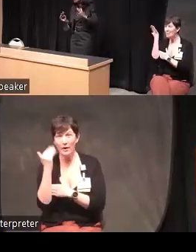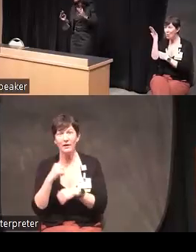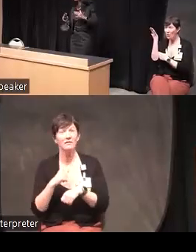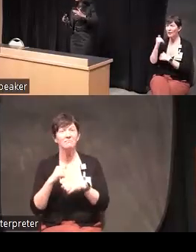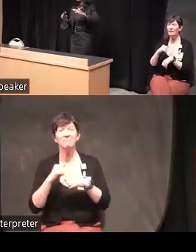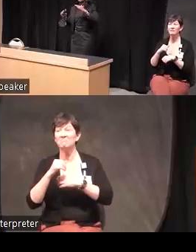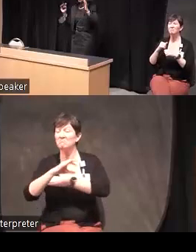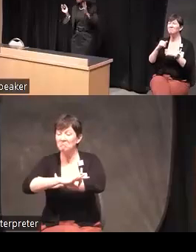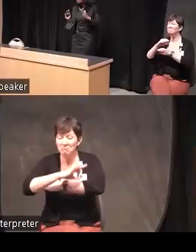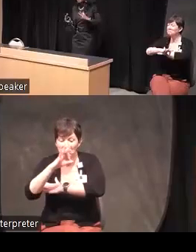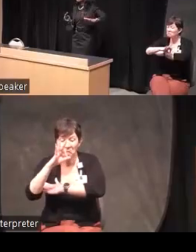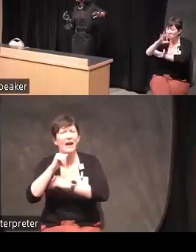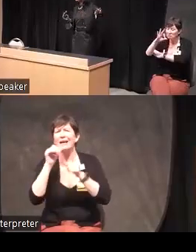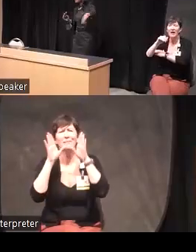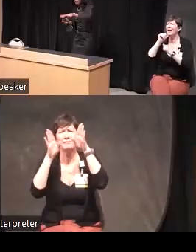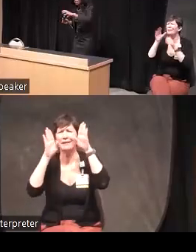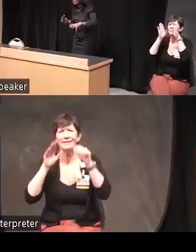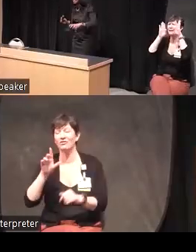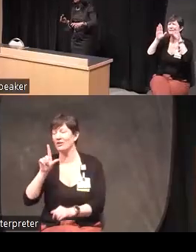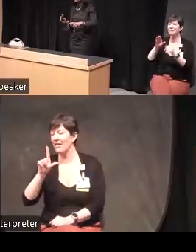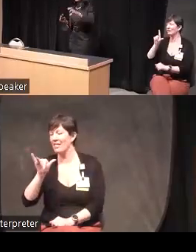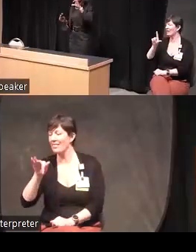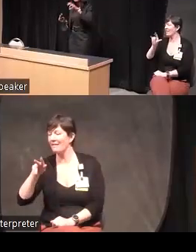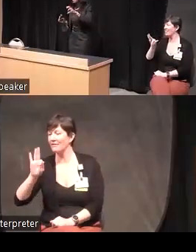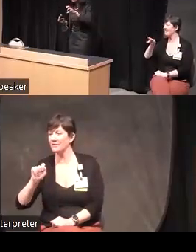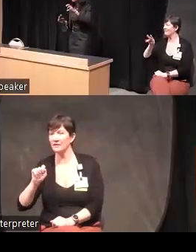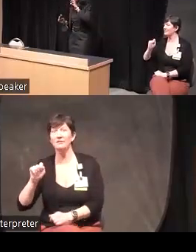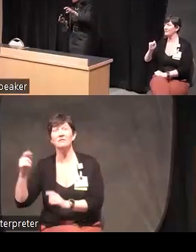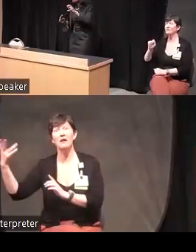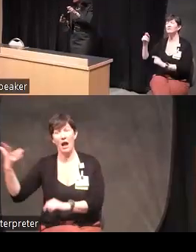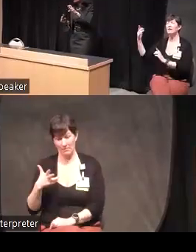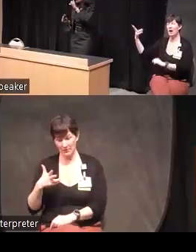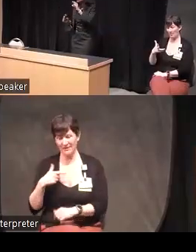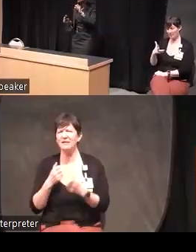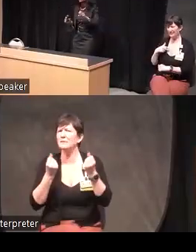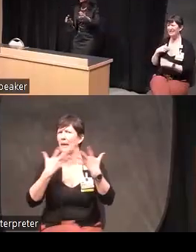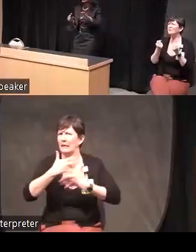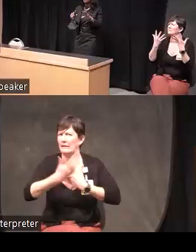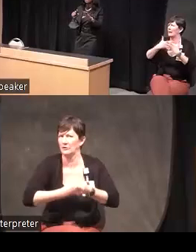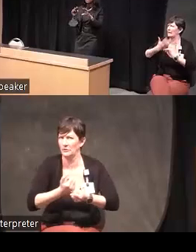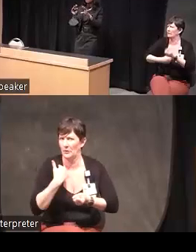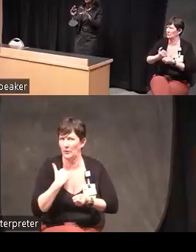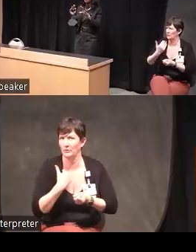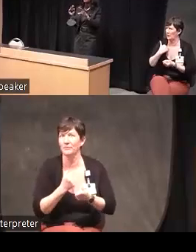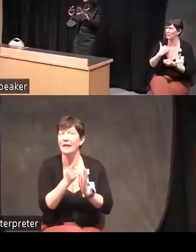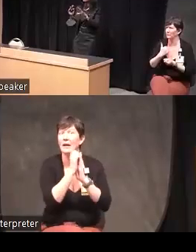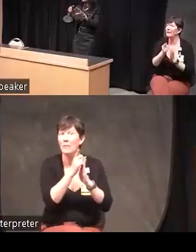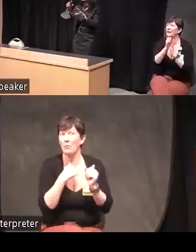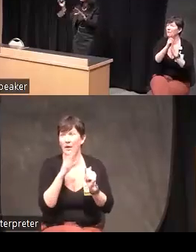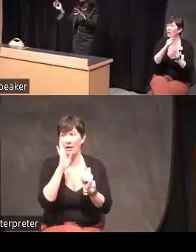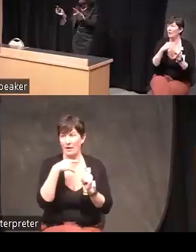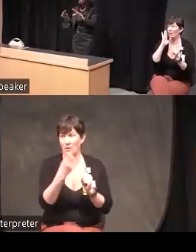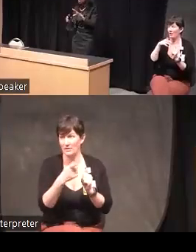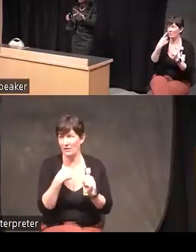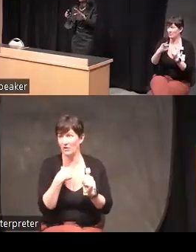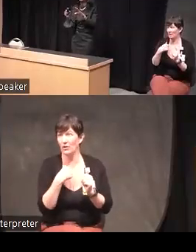about getting light. I'm not paying attention. The lift guy comes. And this happened a number of years ago. So you can tell because in a moment, I'm going to tell you I was actually